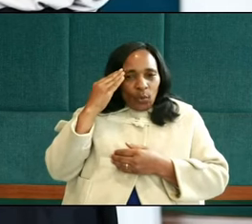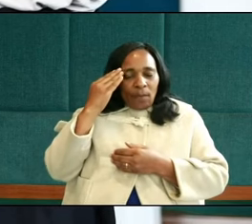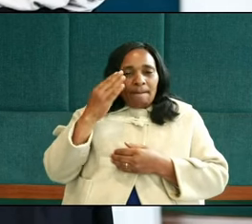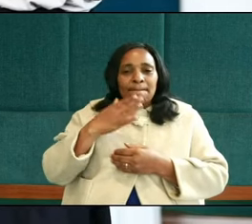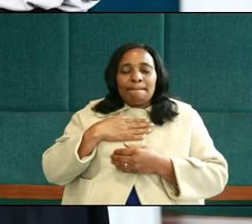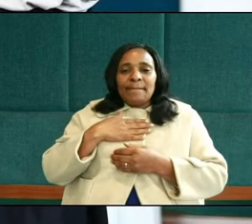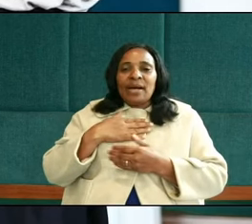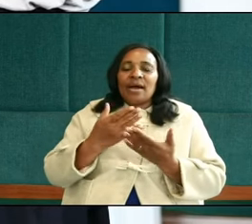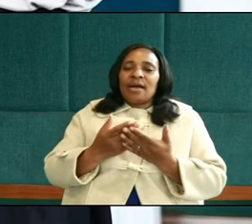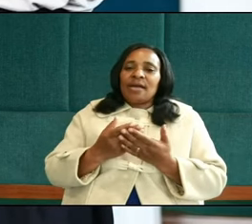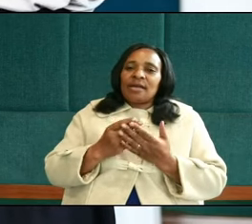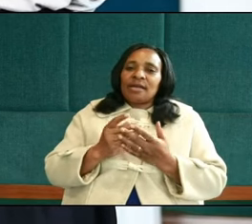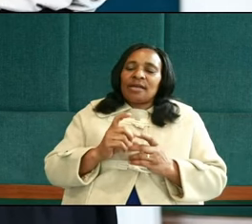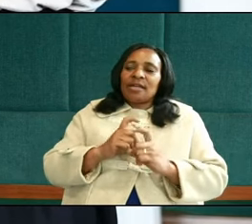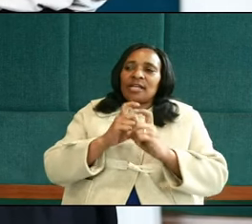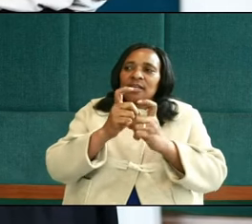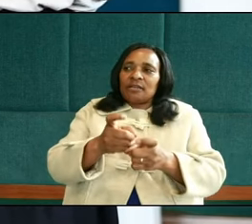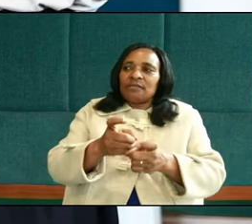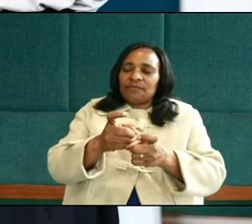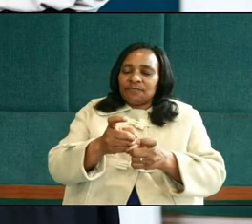know my